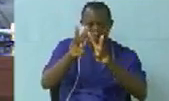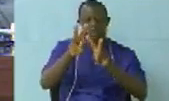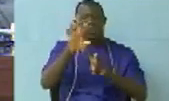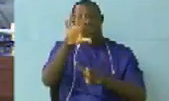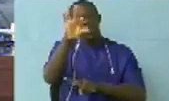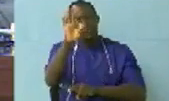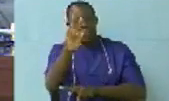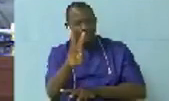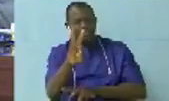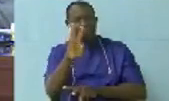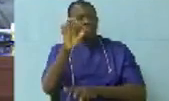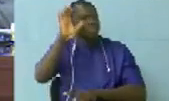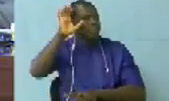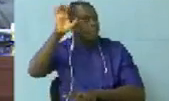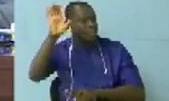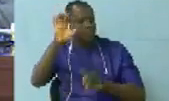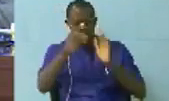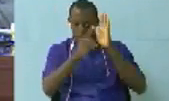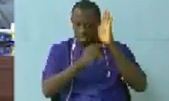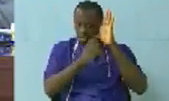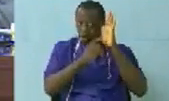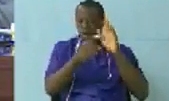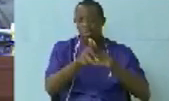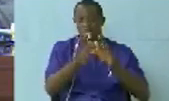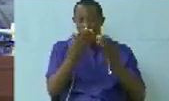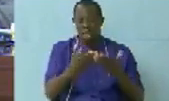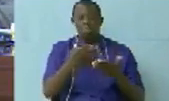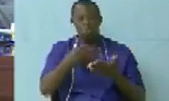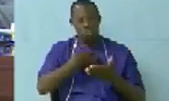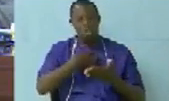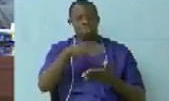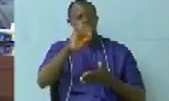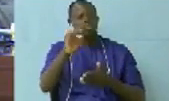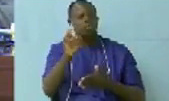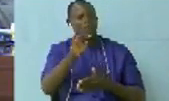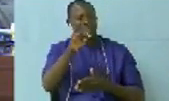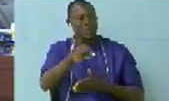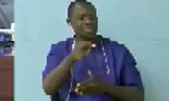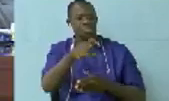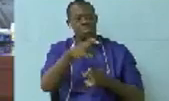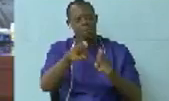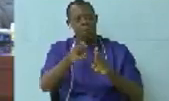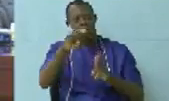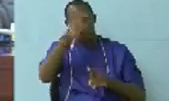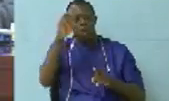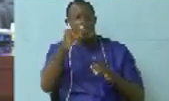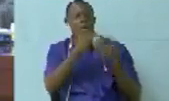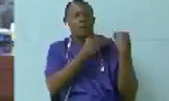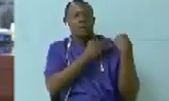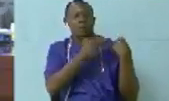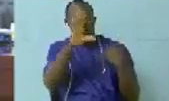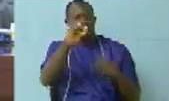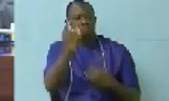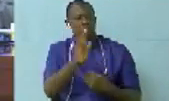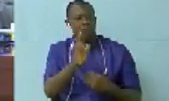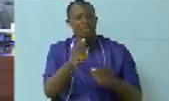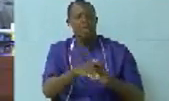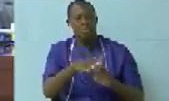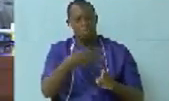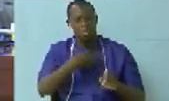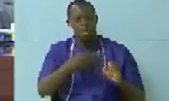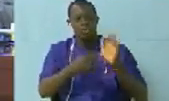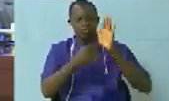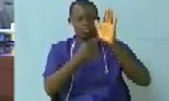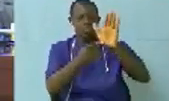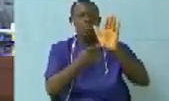radio, we are carrying out this exercise in order to show the